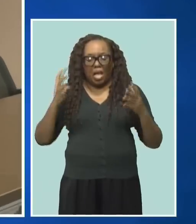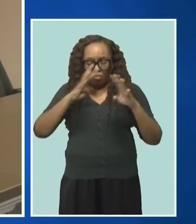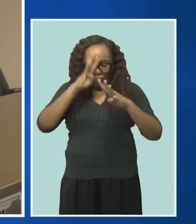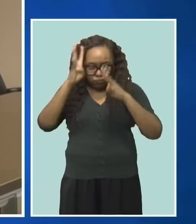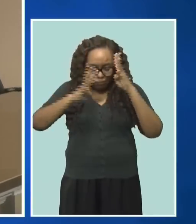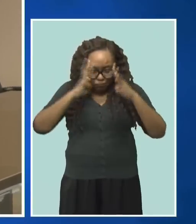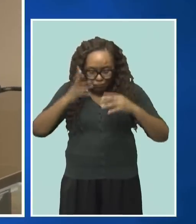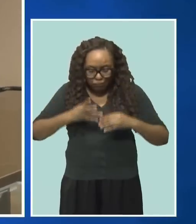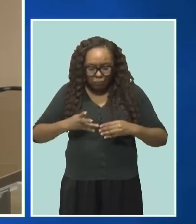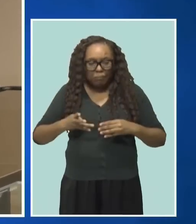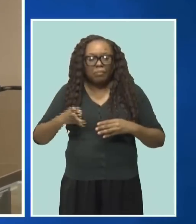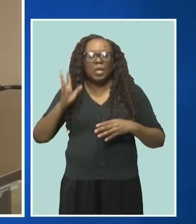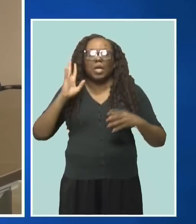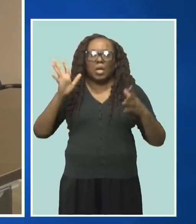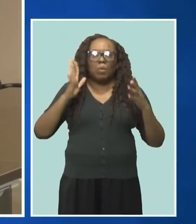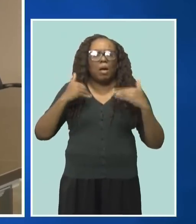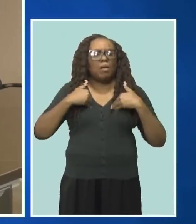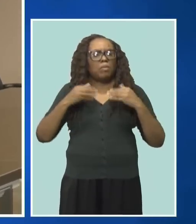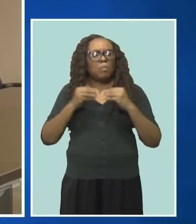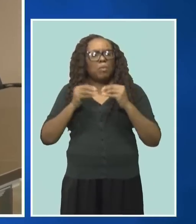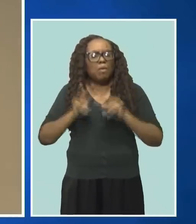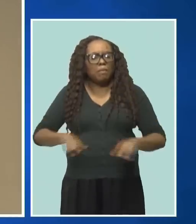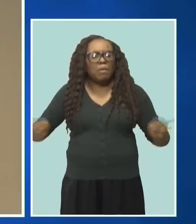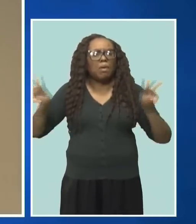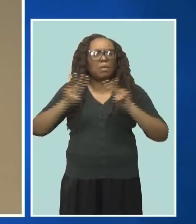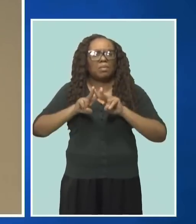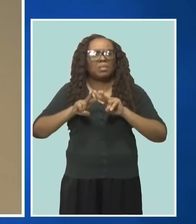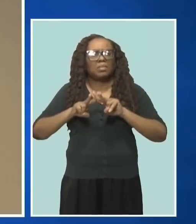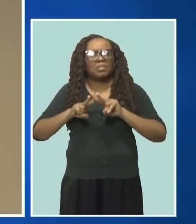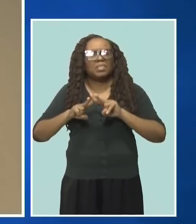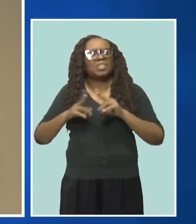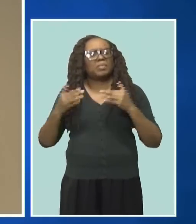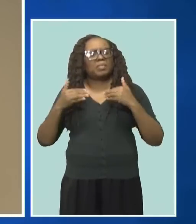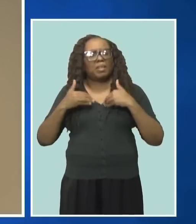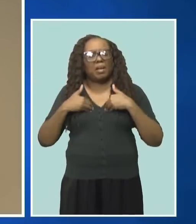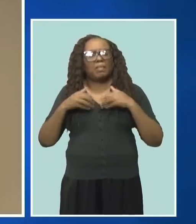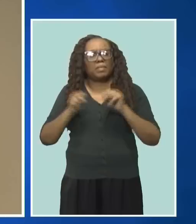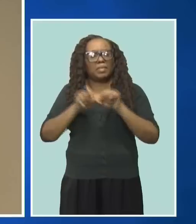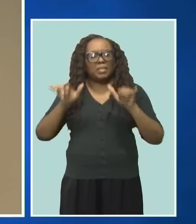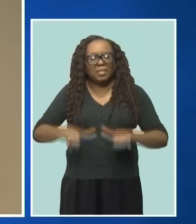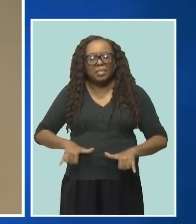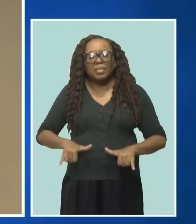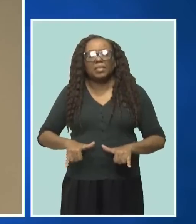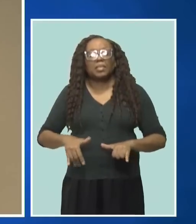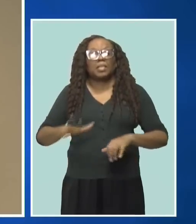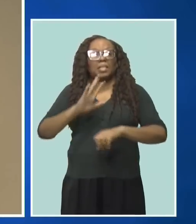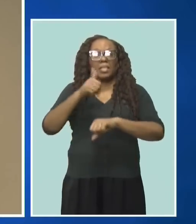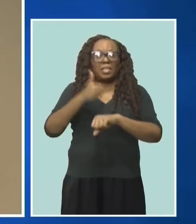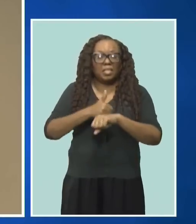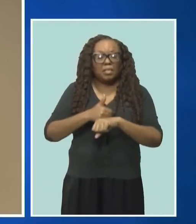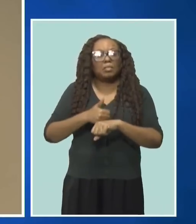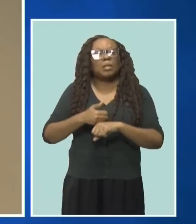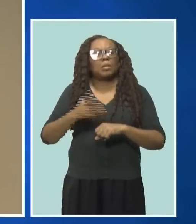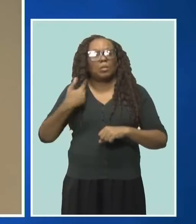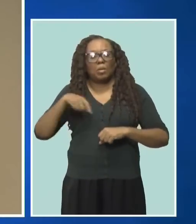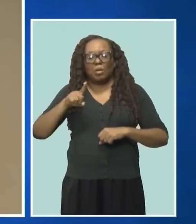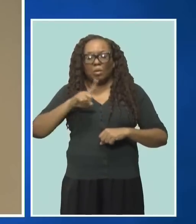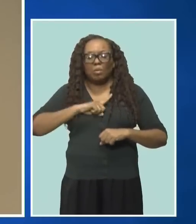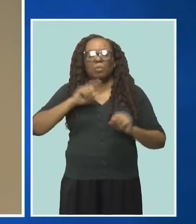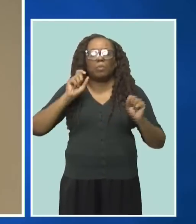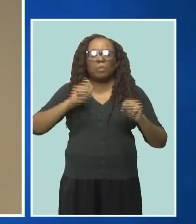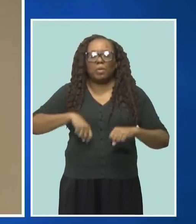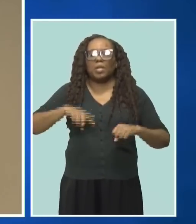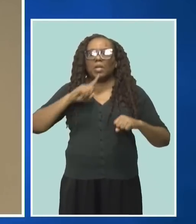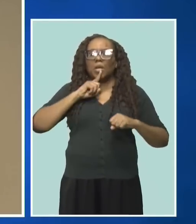have value added being done and you have an ecosystem being created which allows for you then to plug into the international